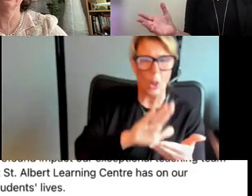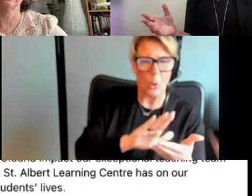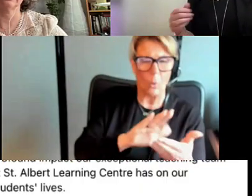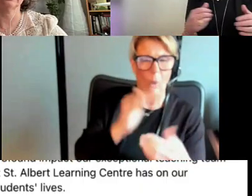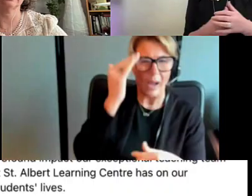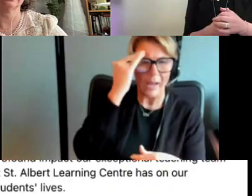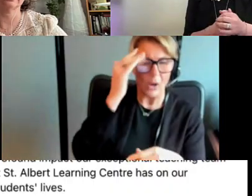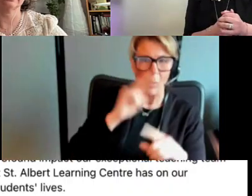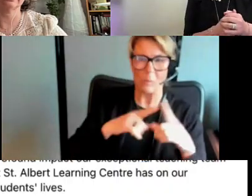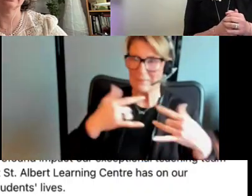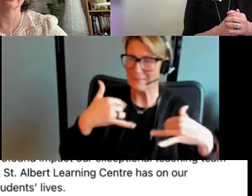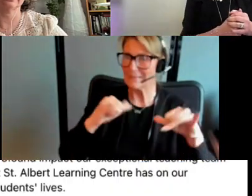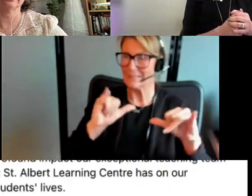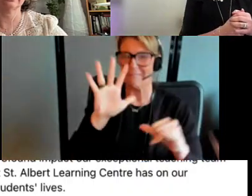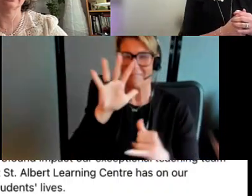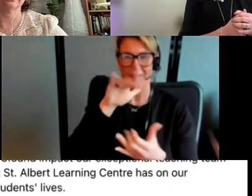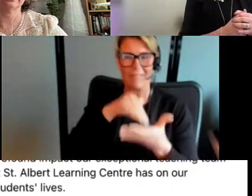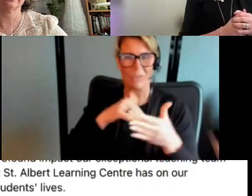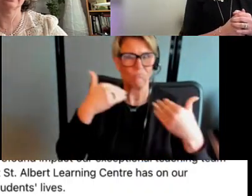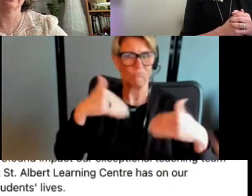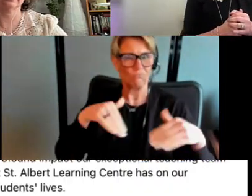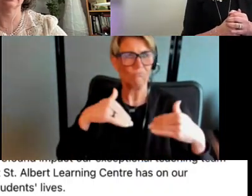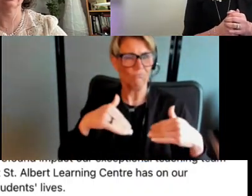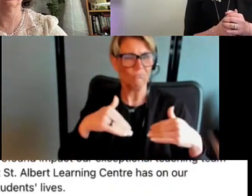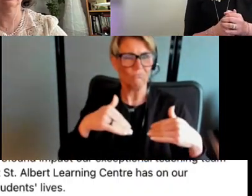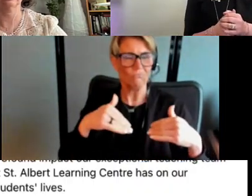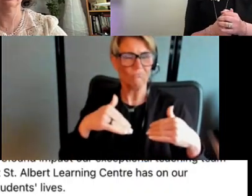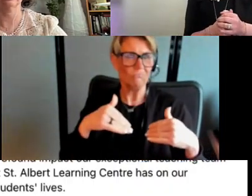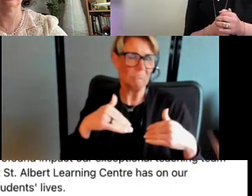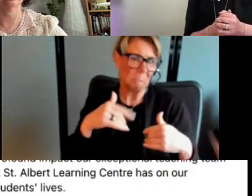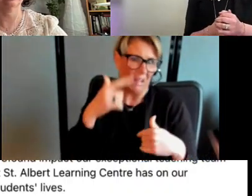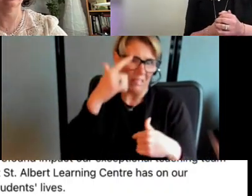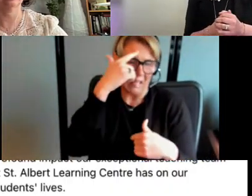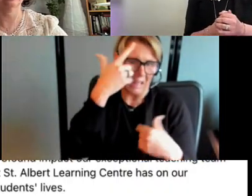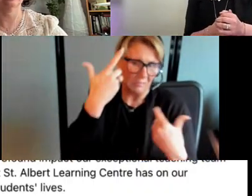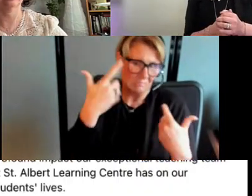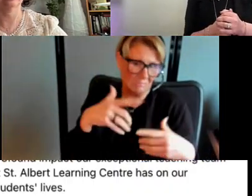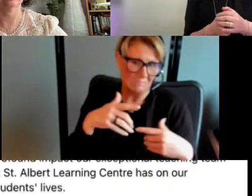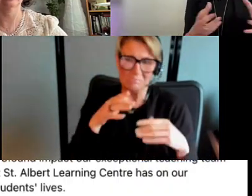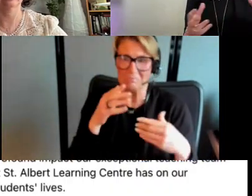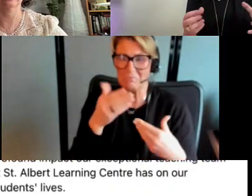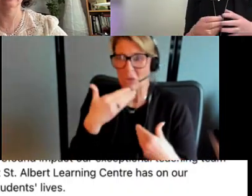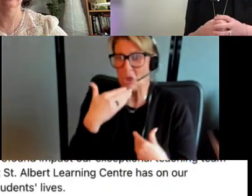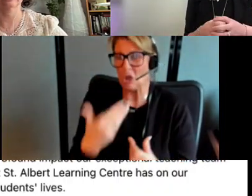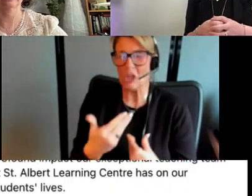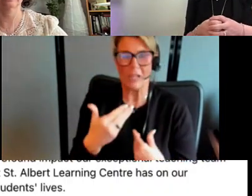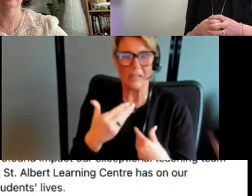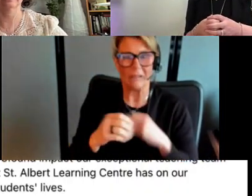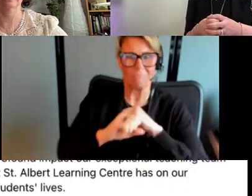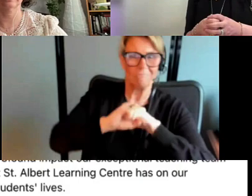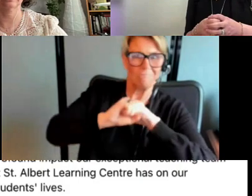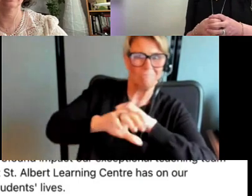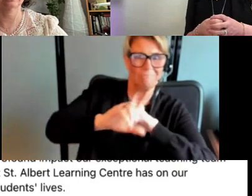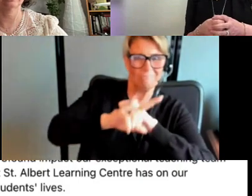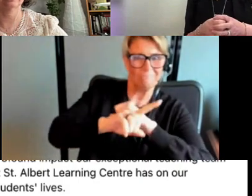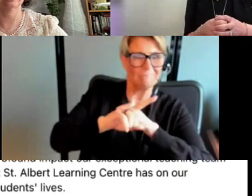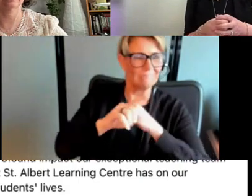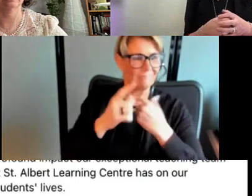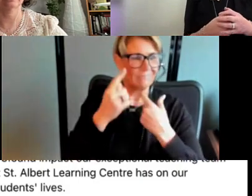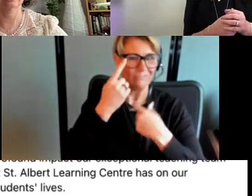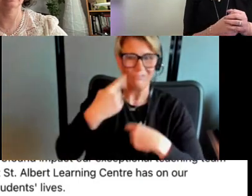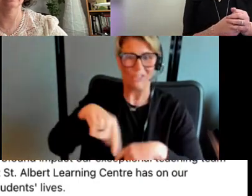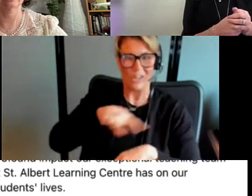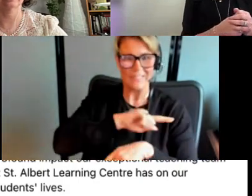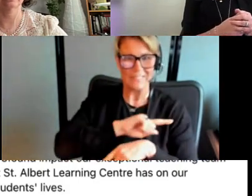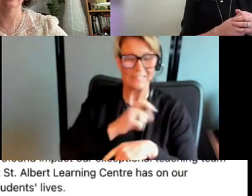still 5,000 to me is considered a good advertising method for